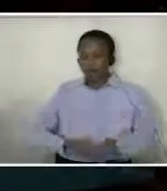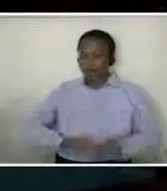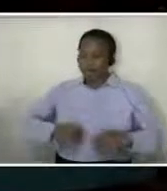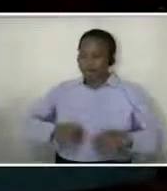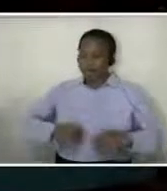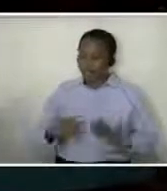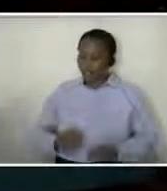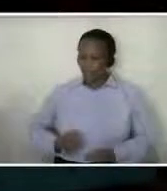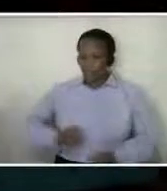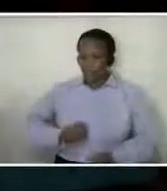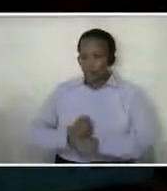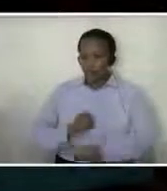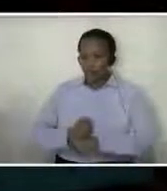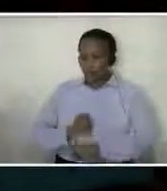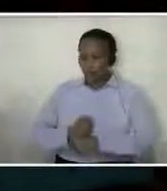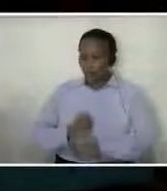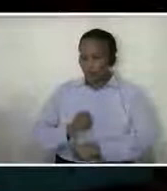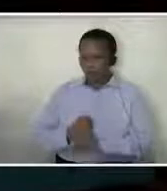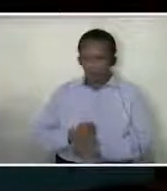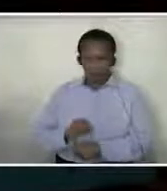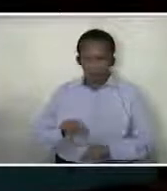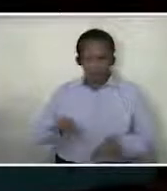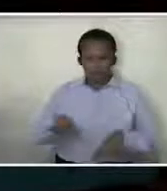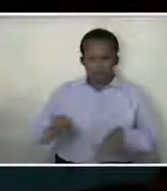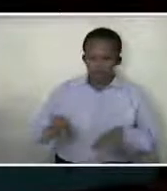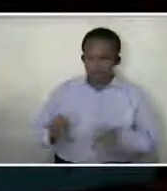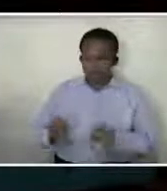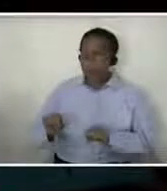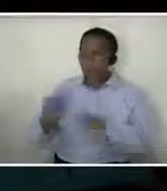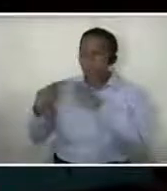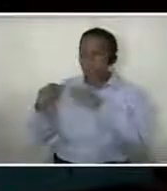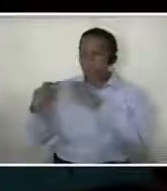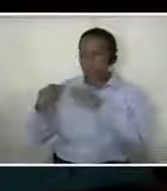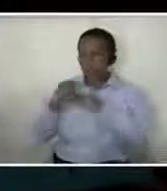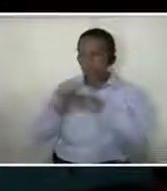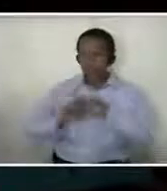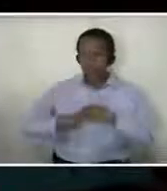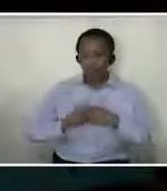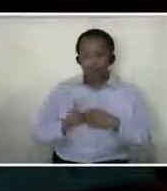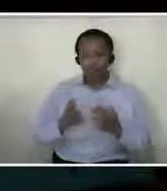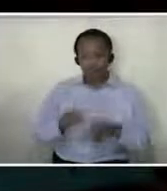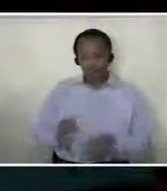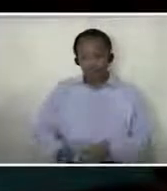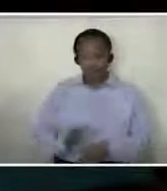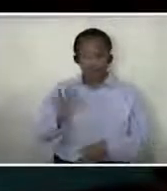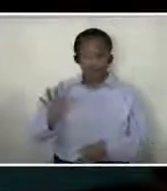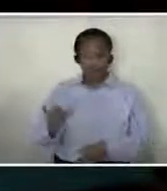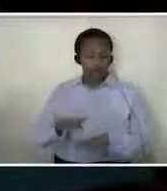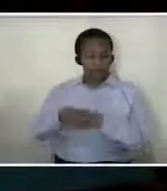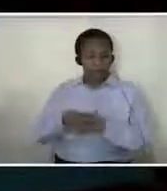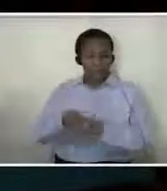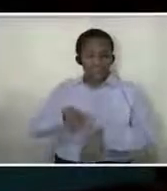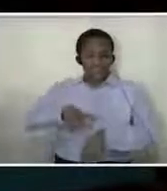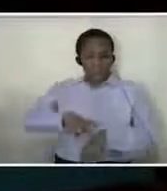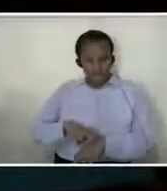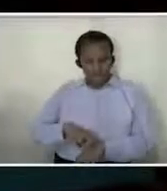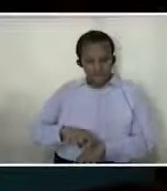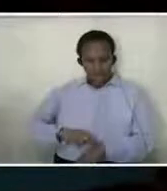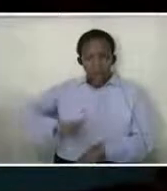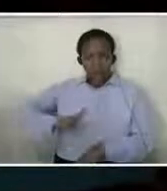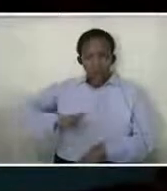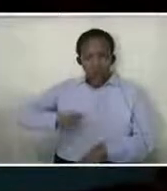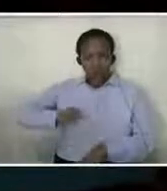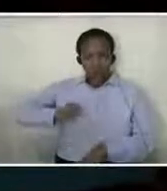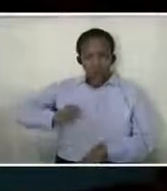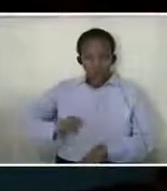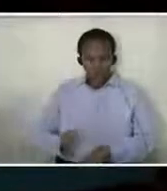watchdogs and hold each other accountable. It is the only way that South Africa will have their basic needs met. South Africans will